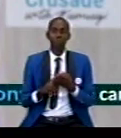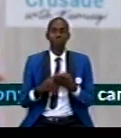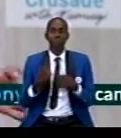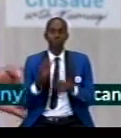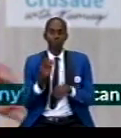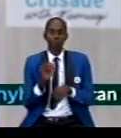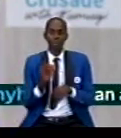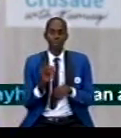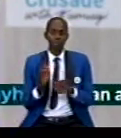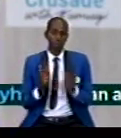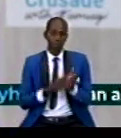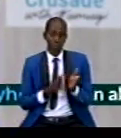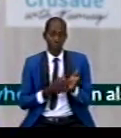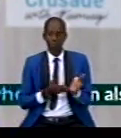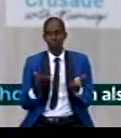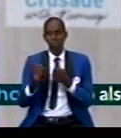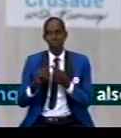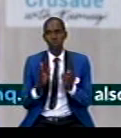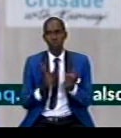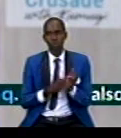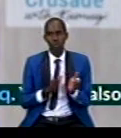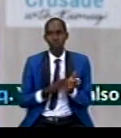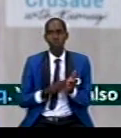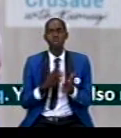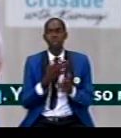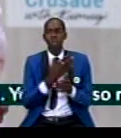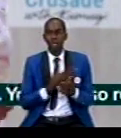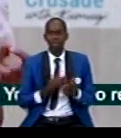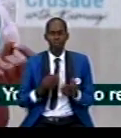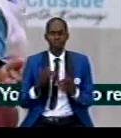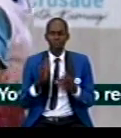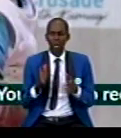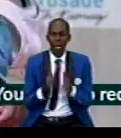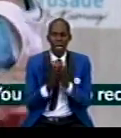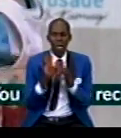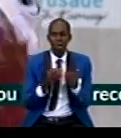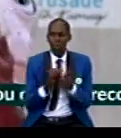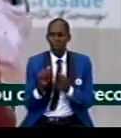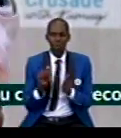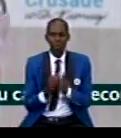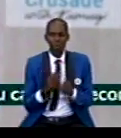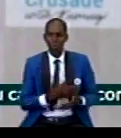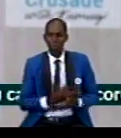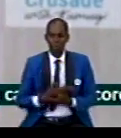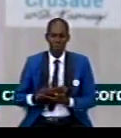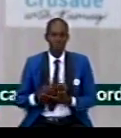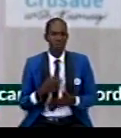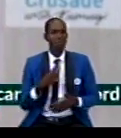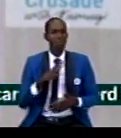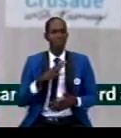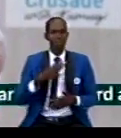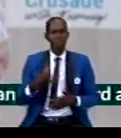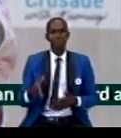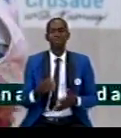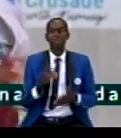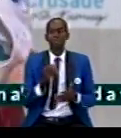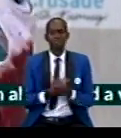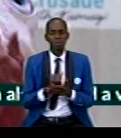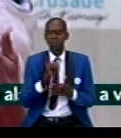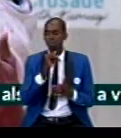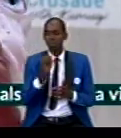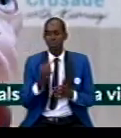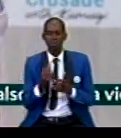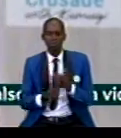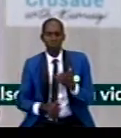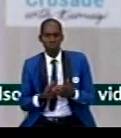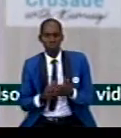once. And the pampers I put for her was only one. And that was what she wore and came back to the house. When we